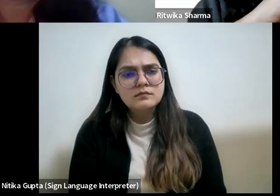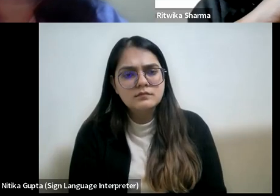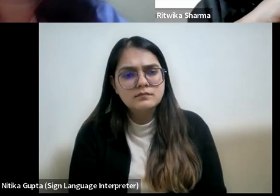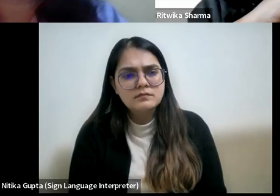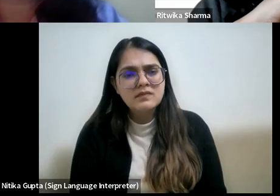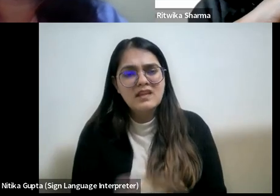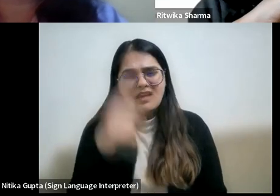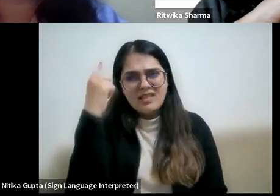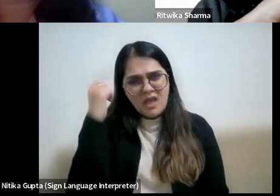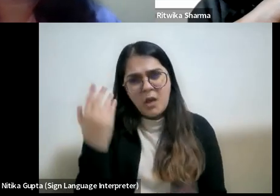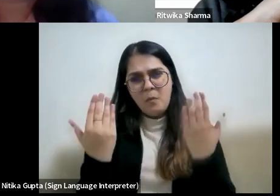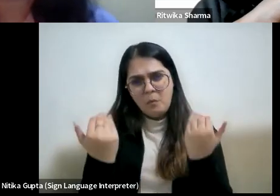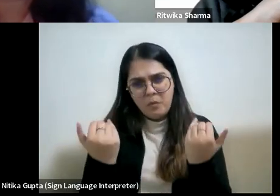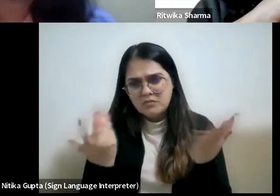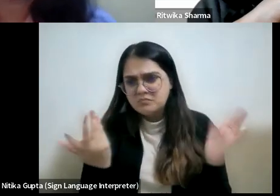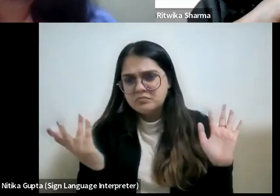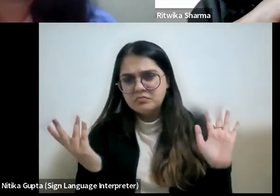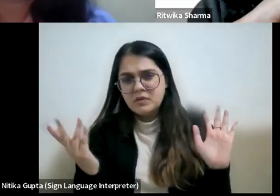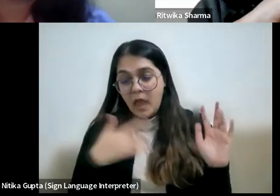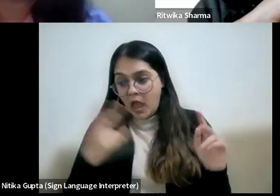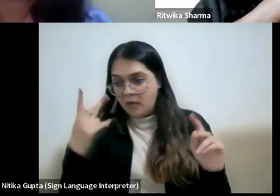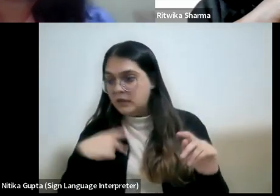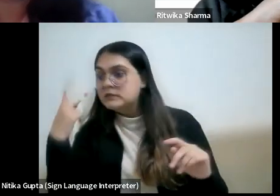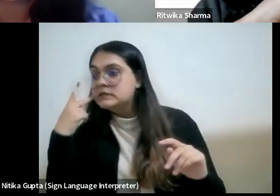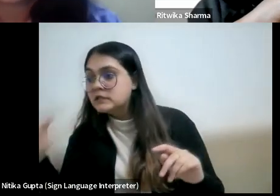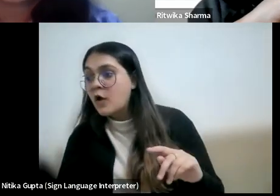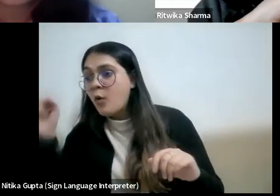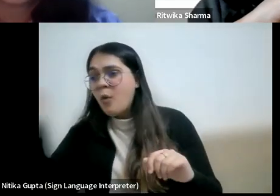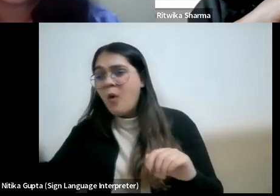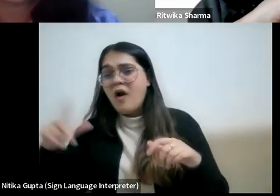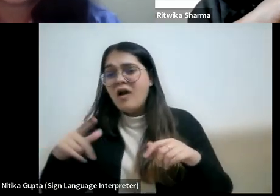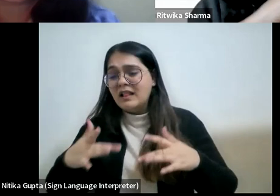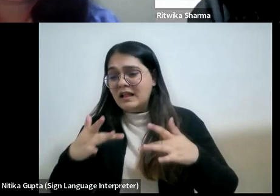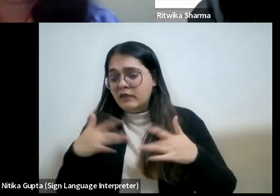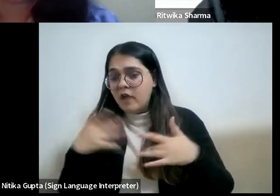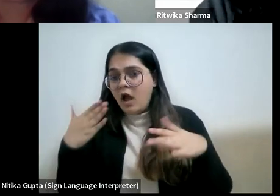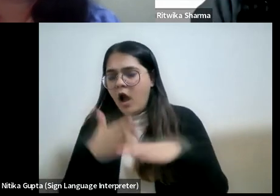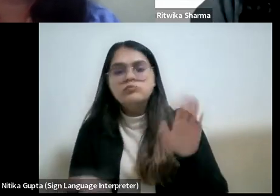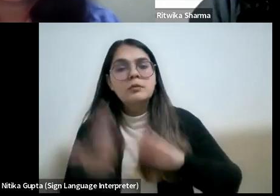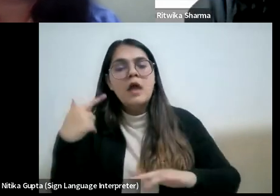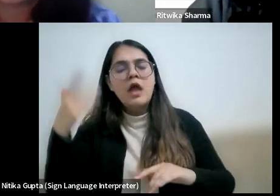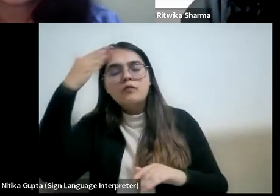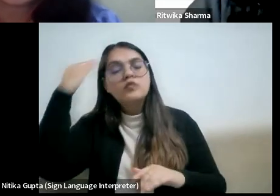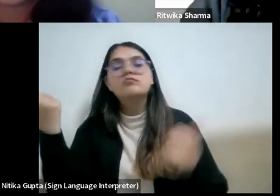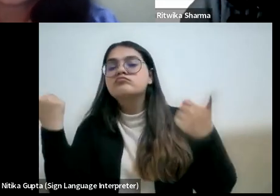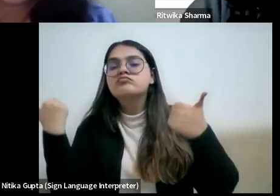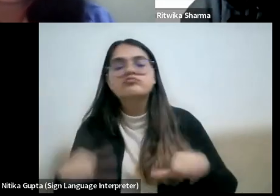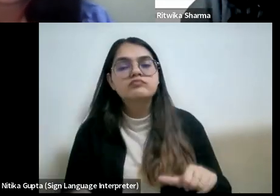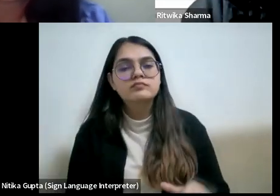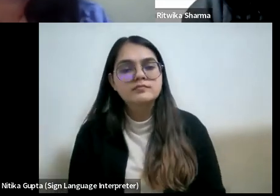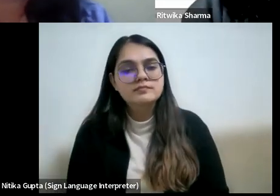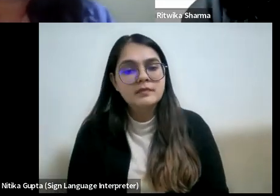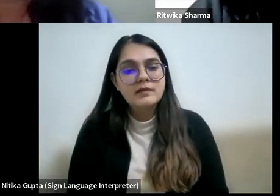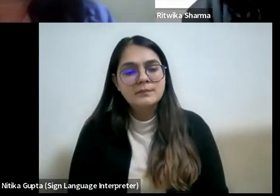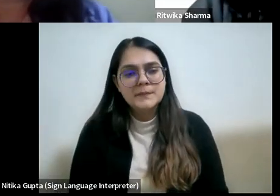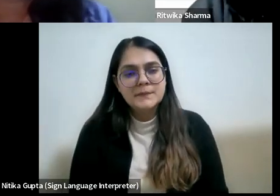was not possible for me to unsee the last person possible because of all the ground experiences that I already